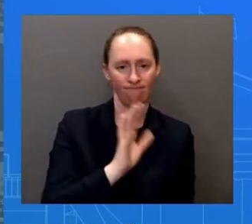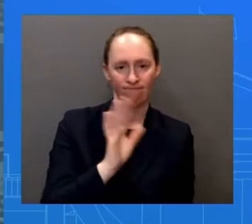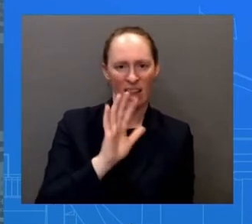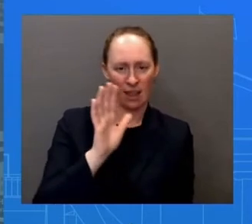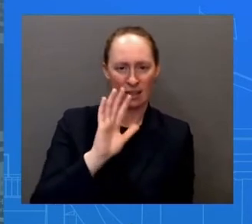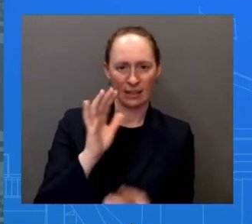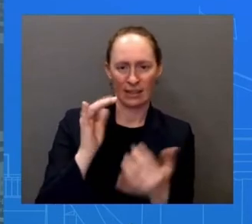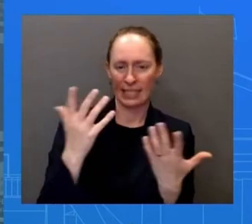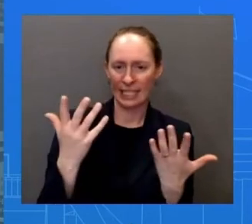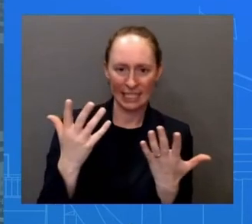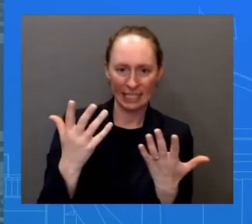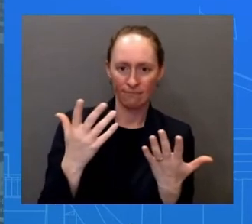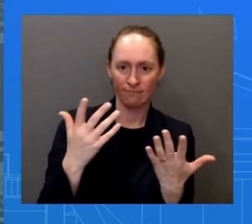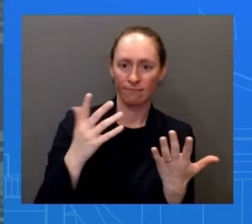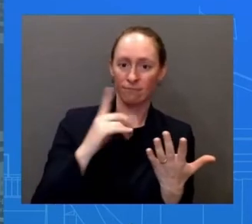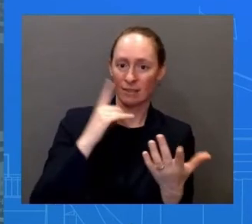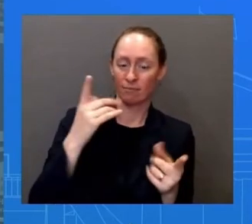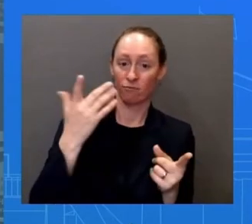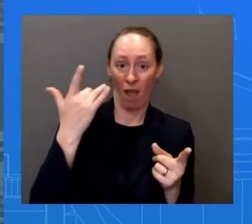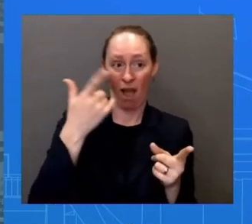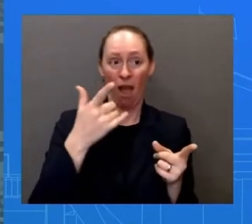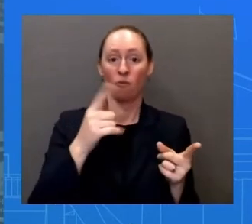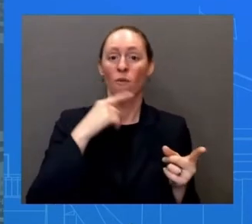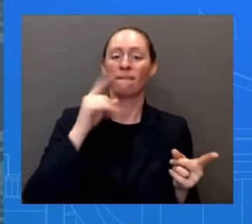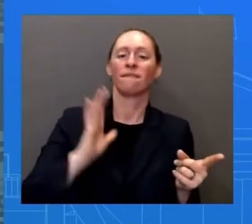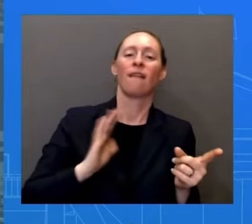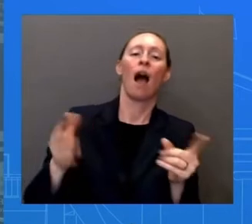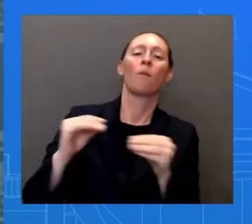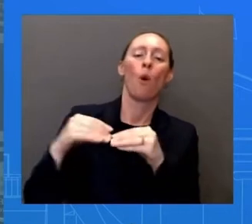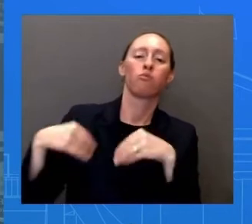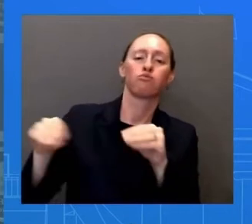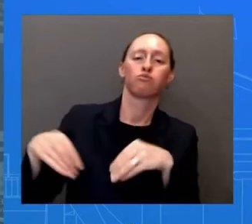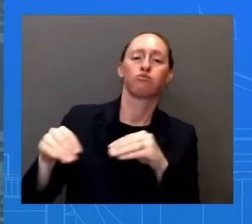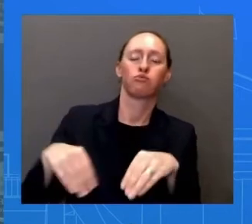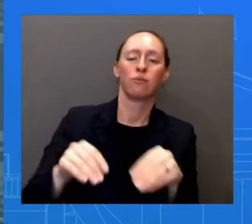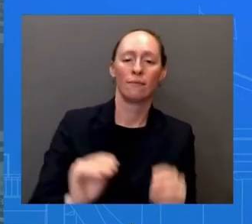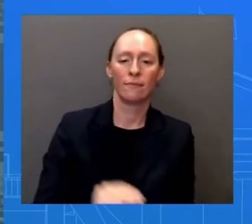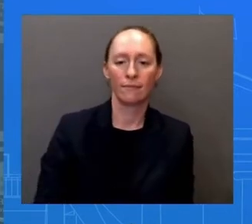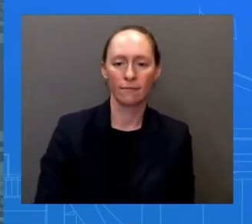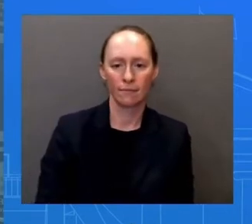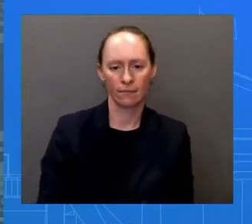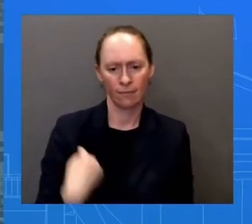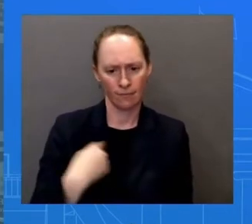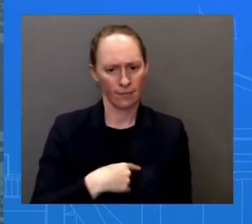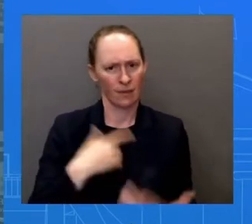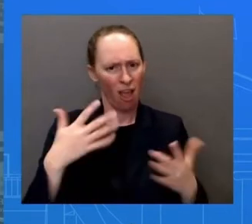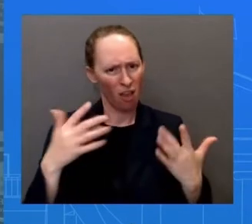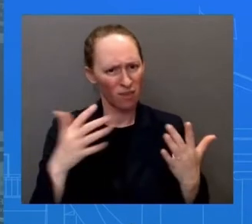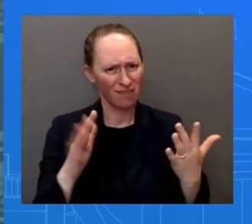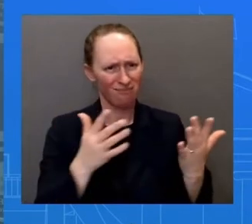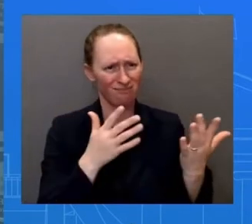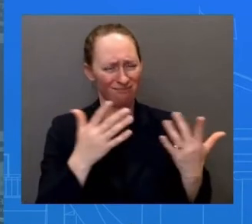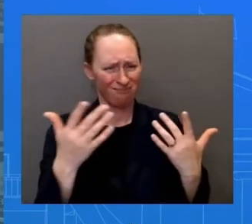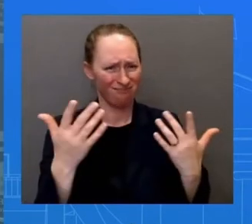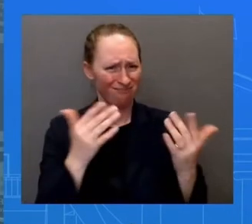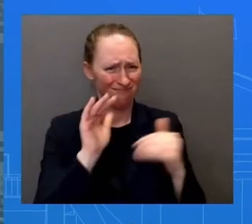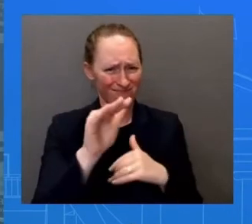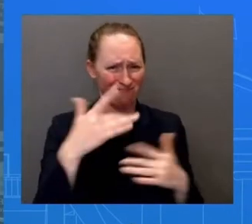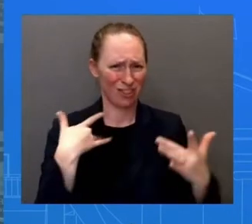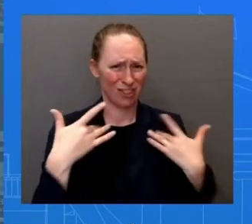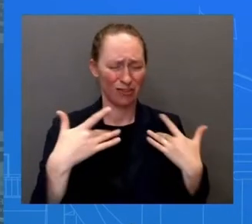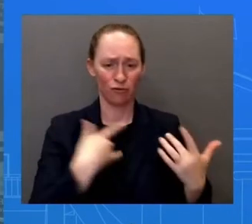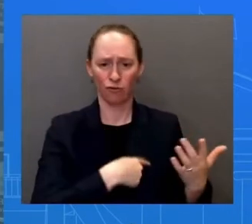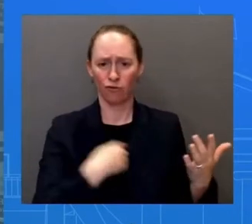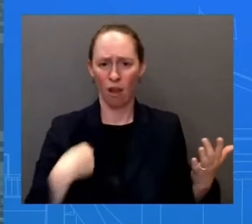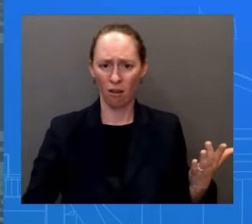have been no less transparent or candid about talking about our concerns over Chinese purchases of Russian oil on the market,